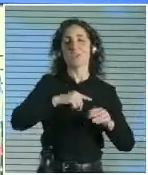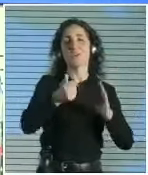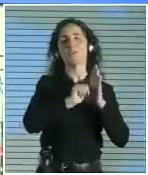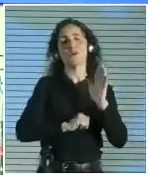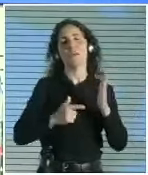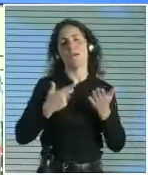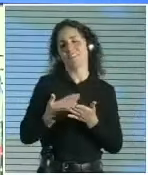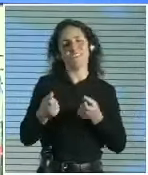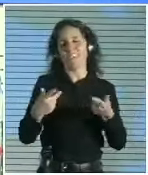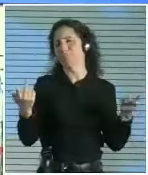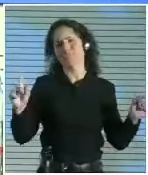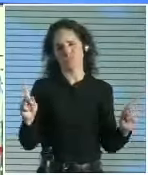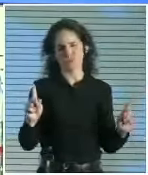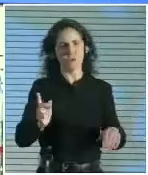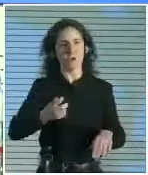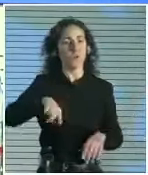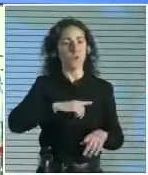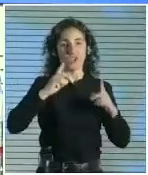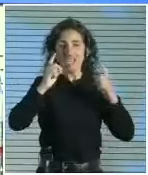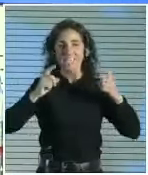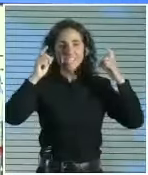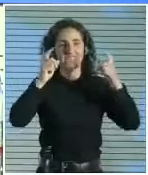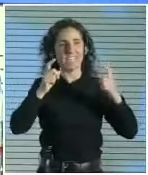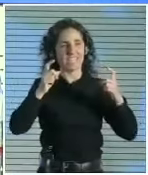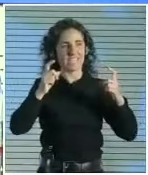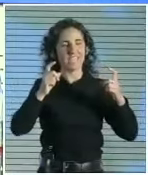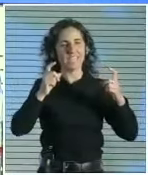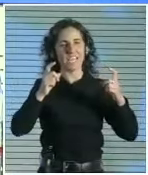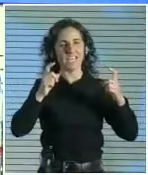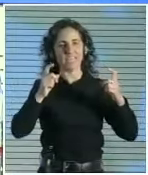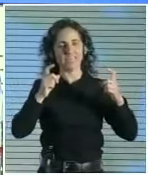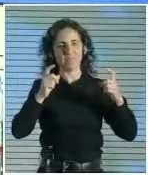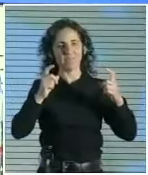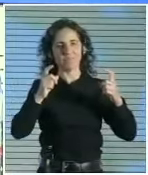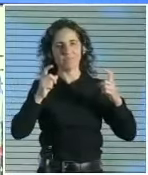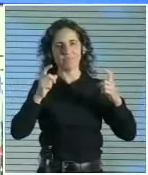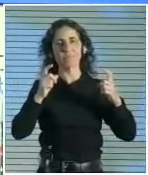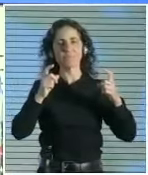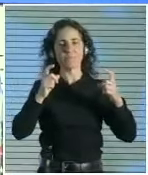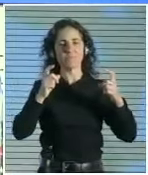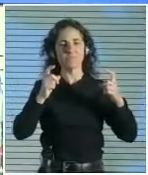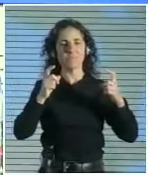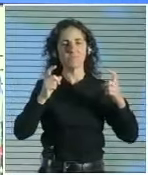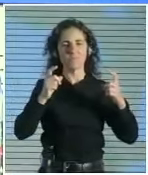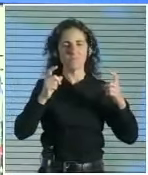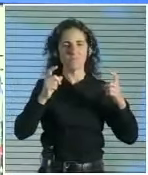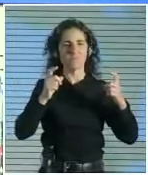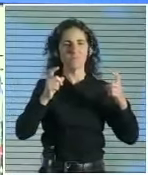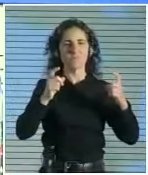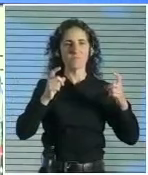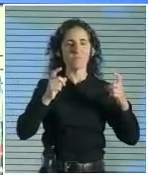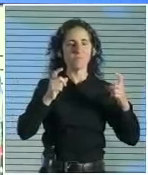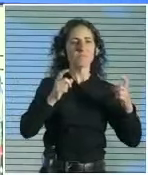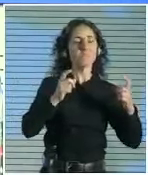really trying to bridge that gap from accommodations that are just starting all the way to bring them to the doorstep of